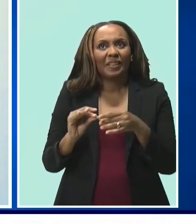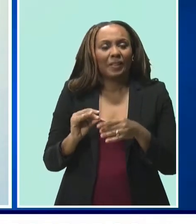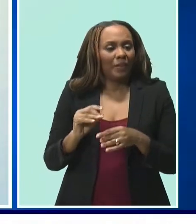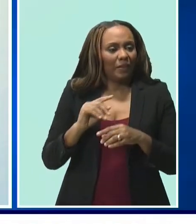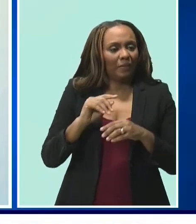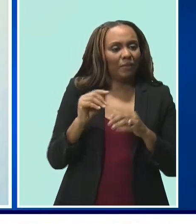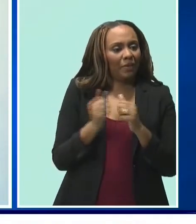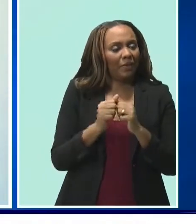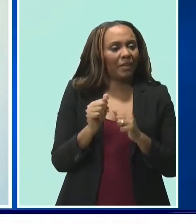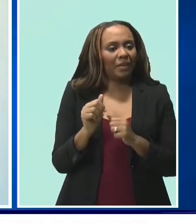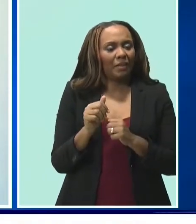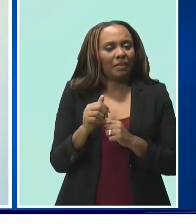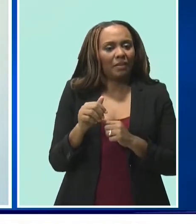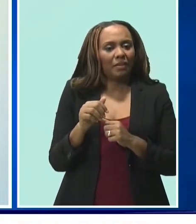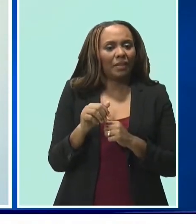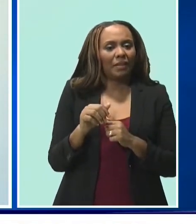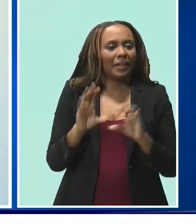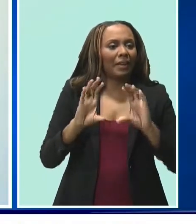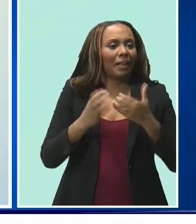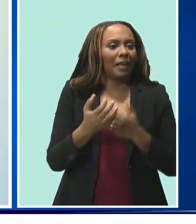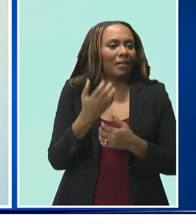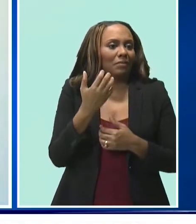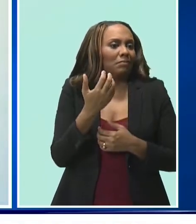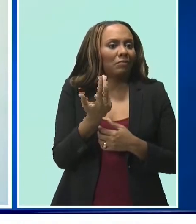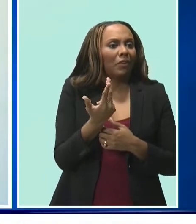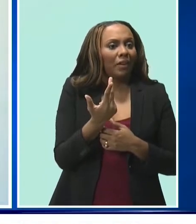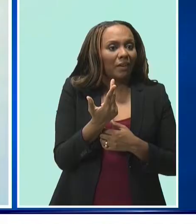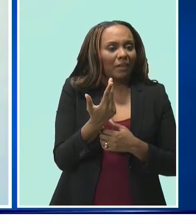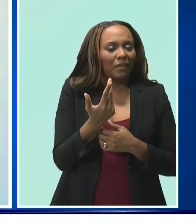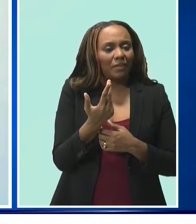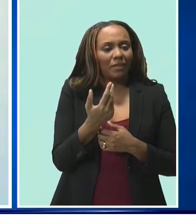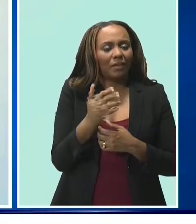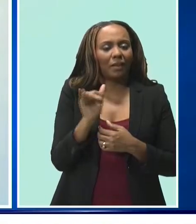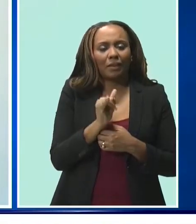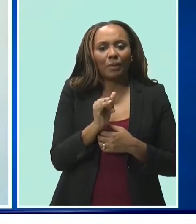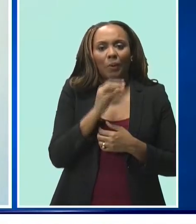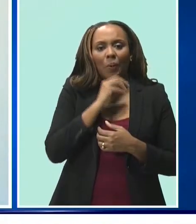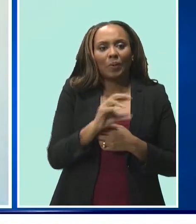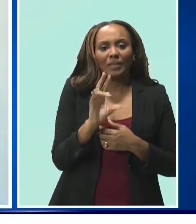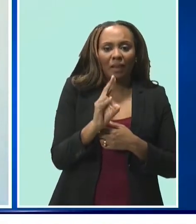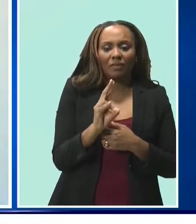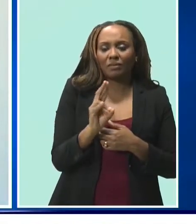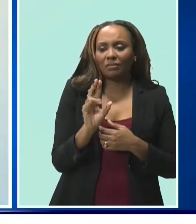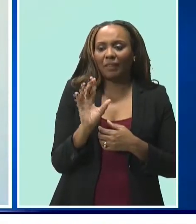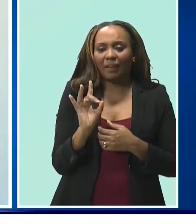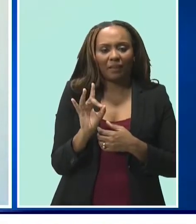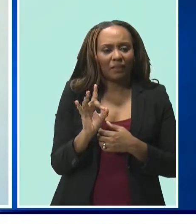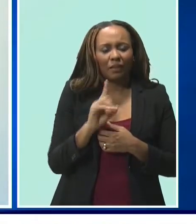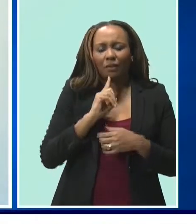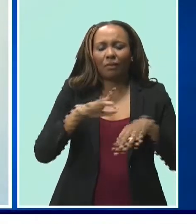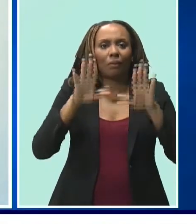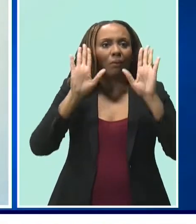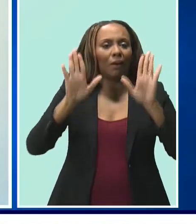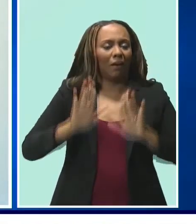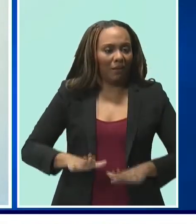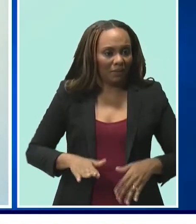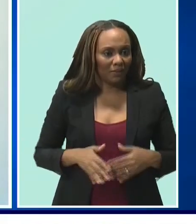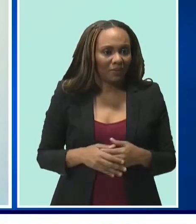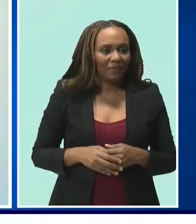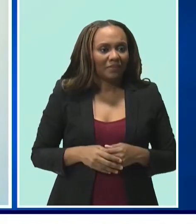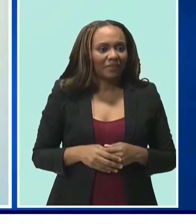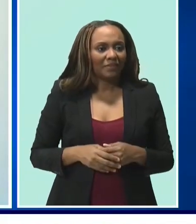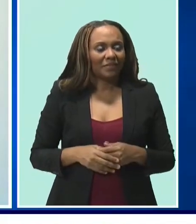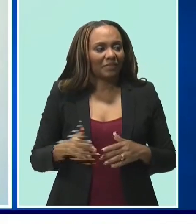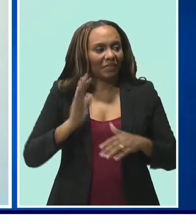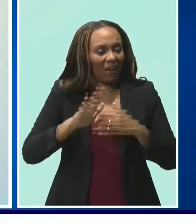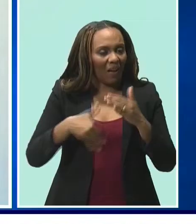all around about sort of 7, 8 years old. And the response has been absolutely phenomenal. Everybody,